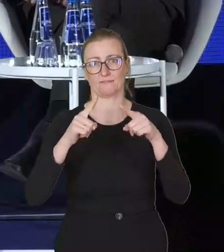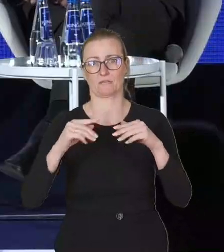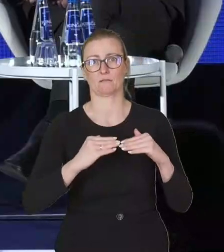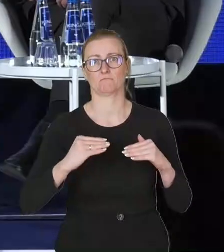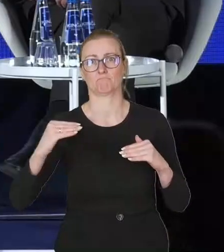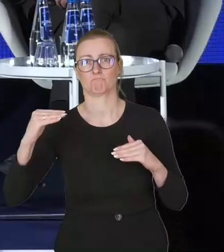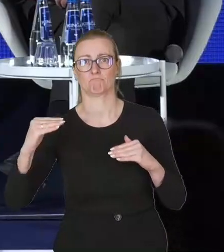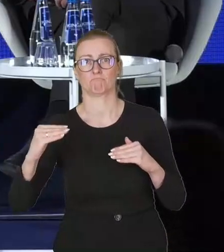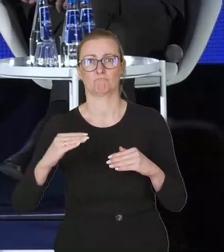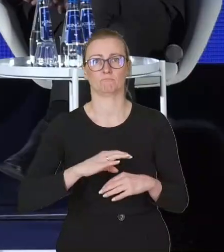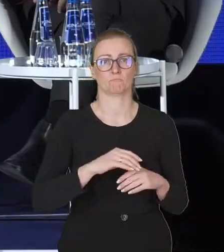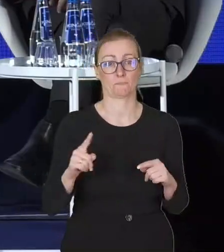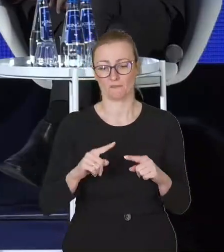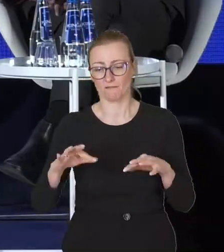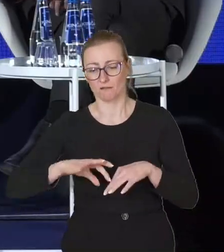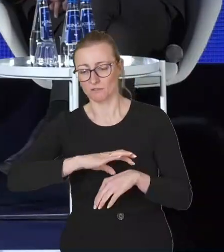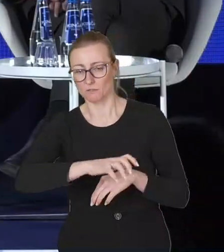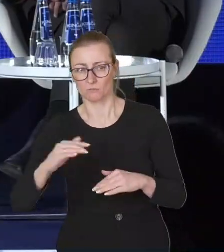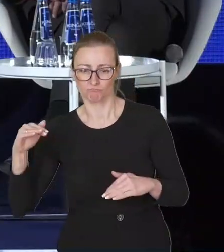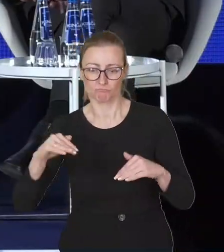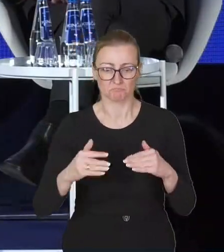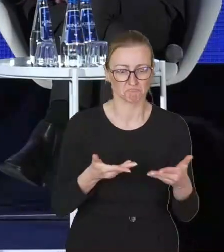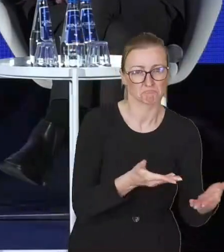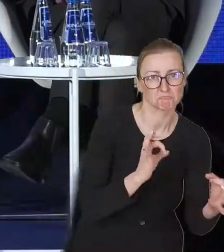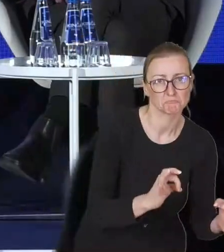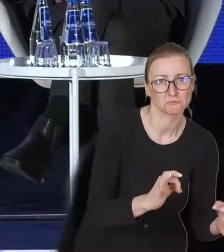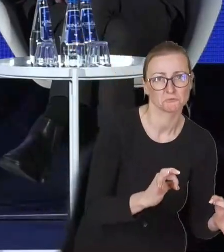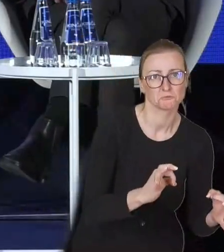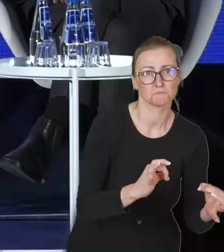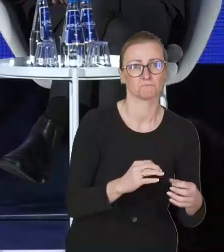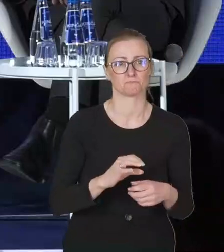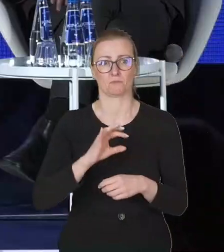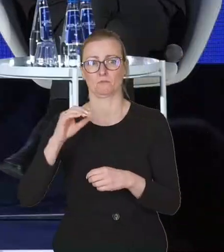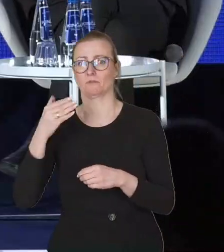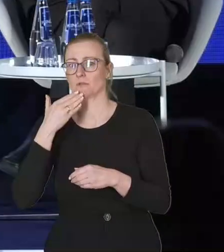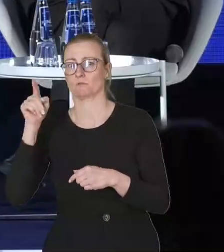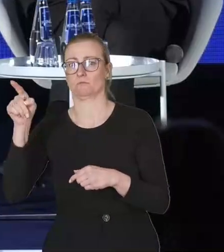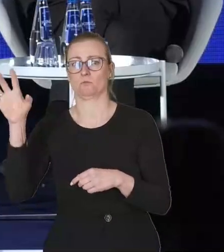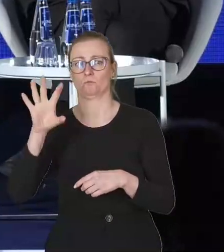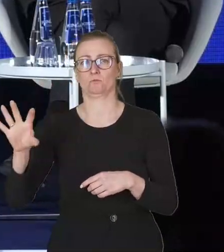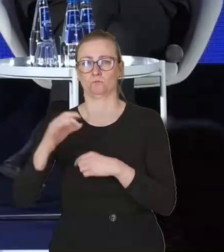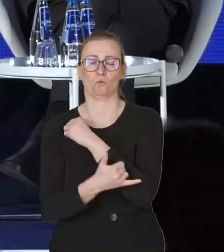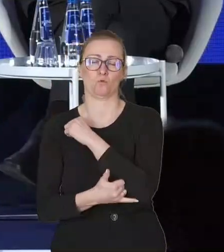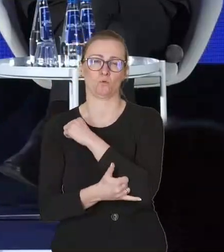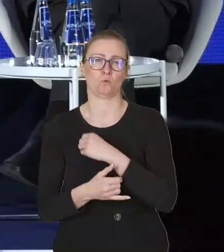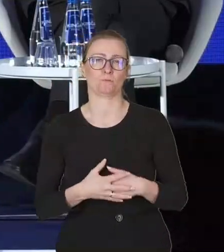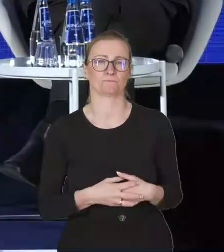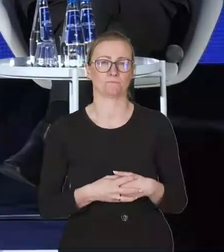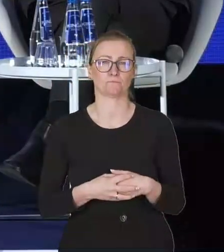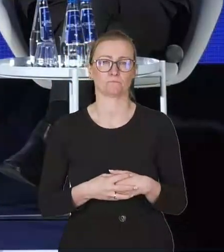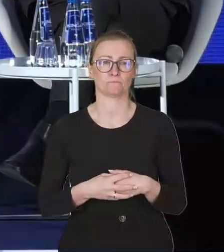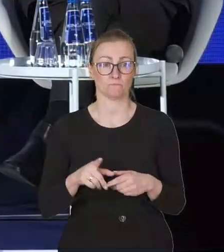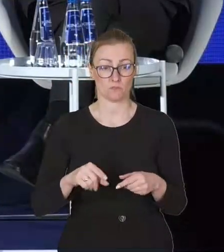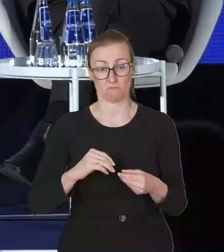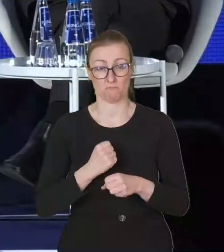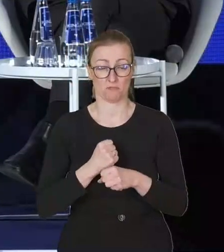there. The question is, how do you manage that level of complexity? And sometimes we are perhaps too